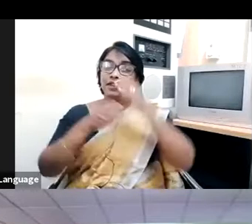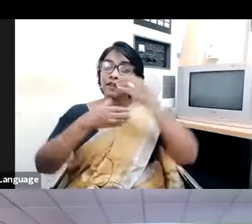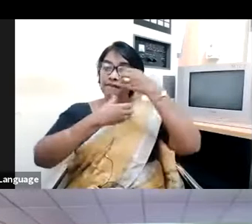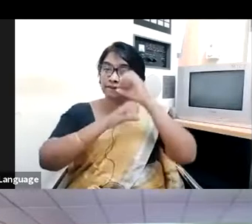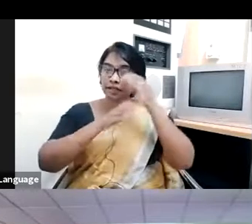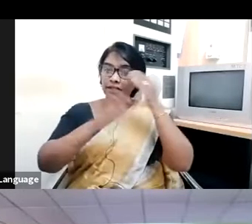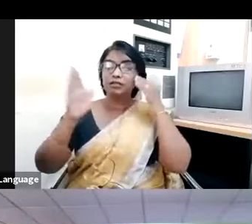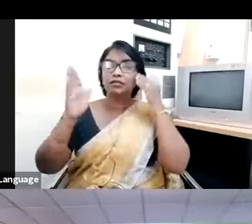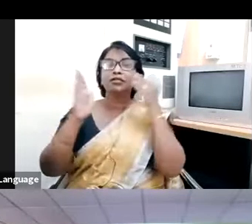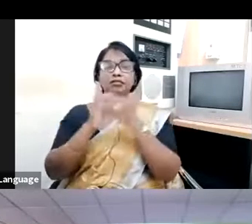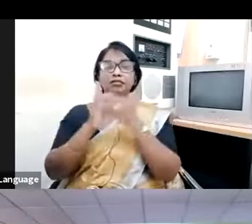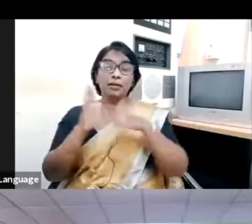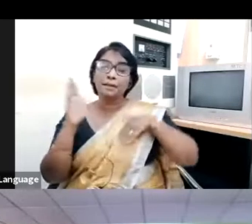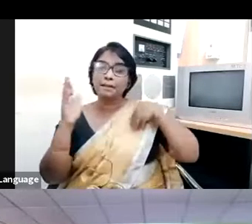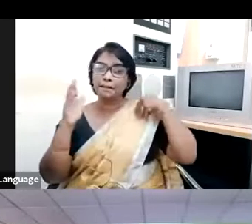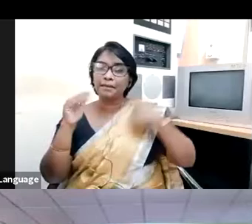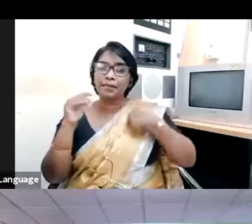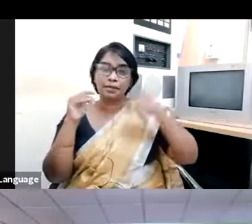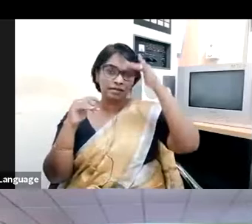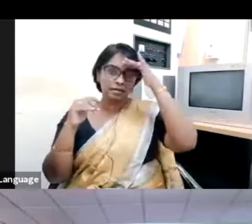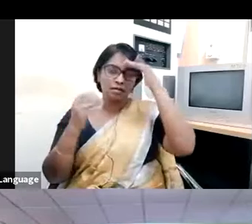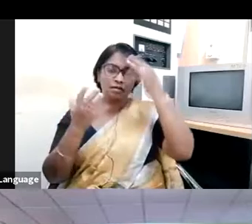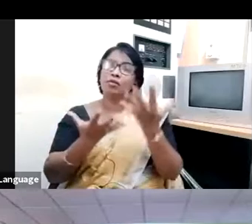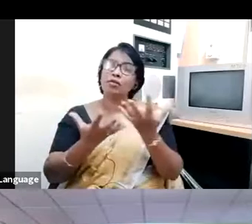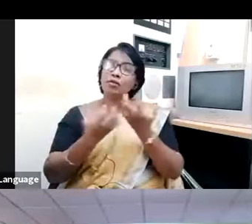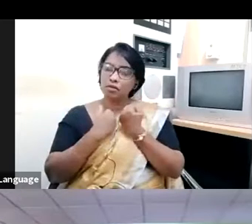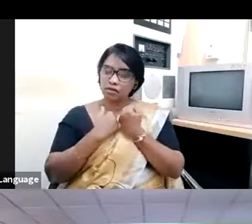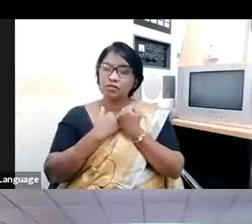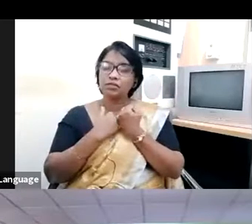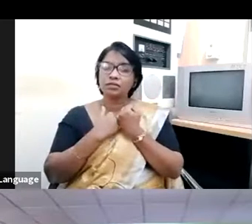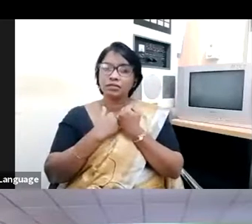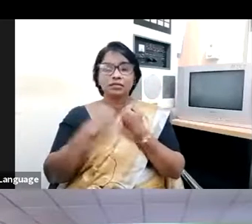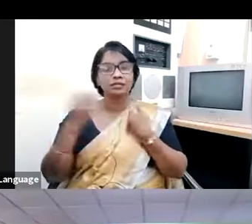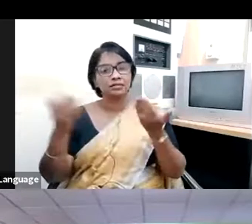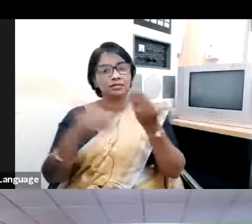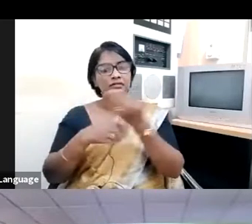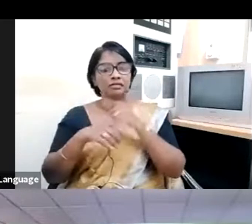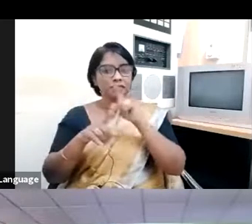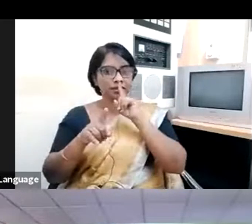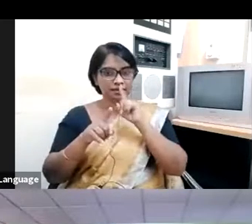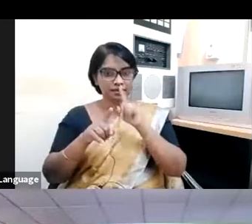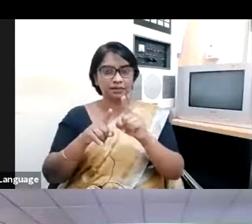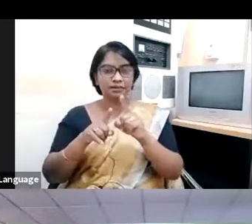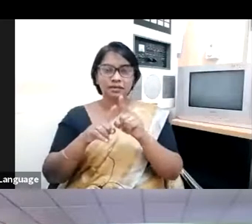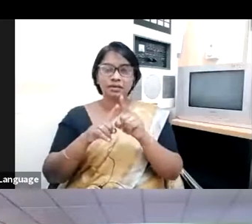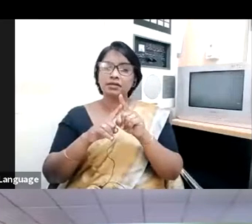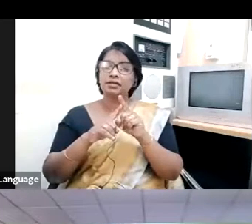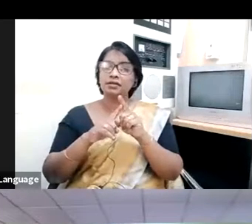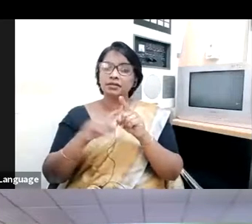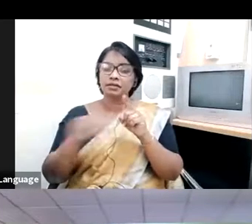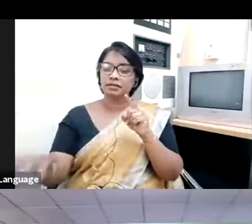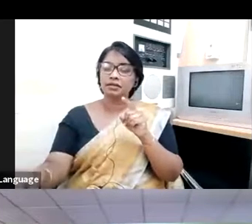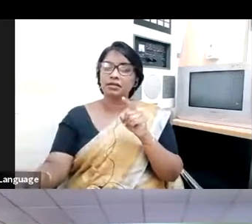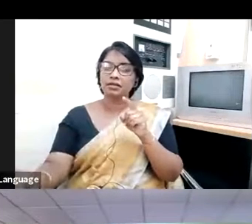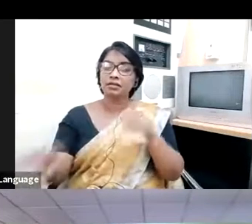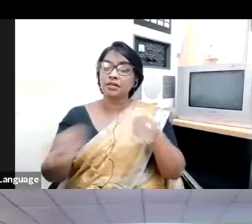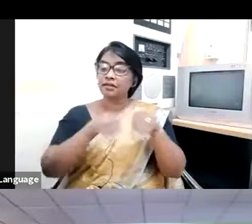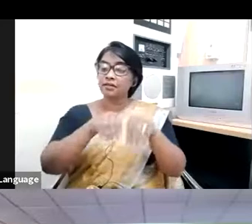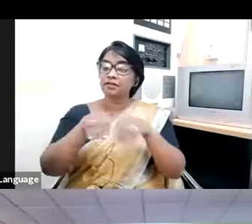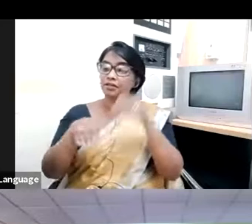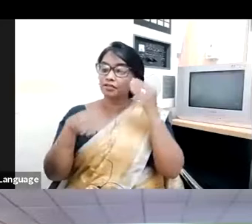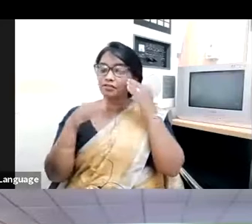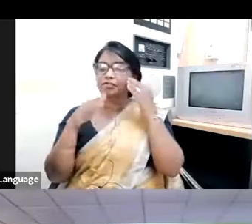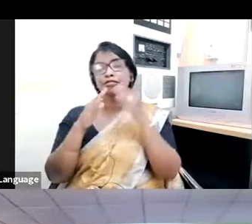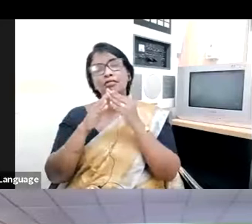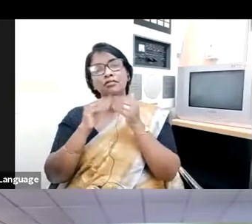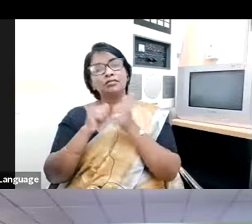most important sectors of Sri Lanka, which is plantations. And that gives us all hope for the future and the